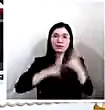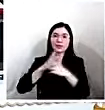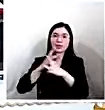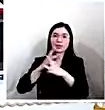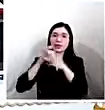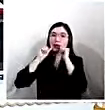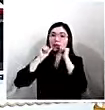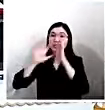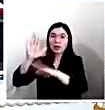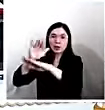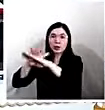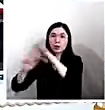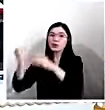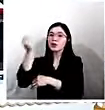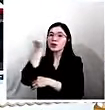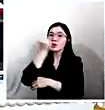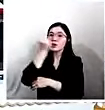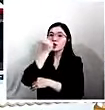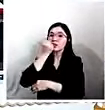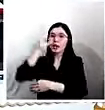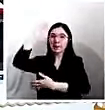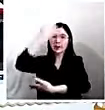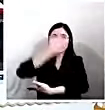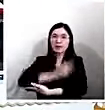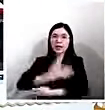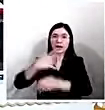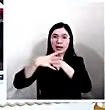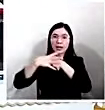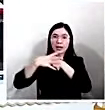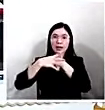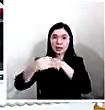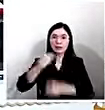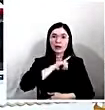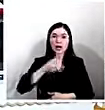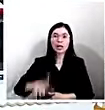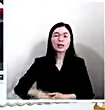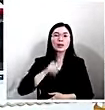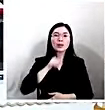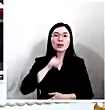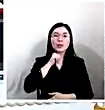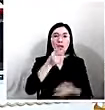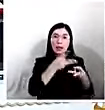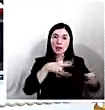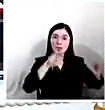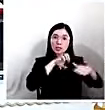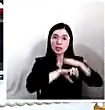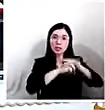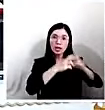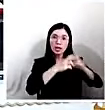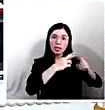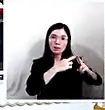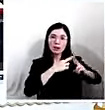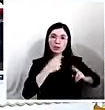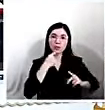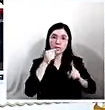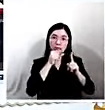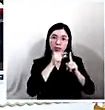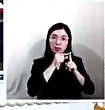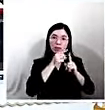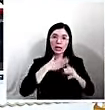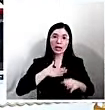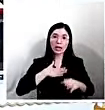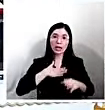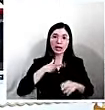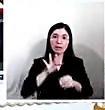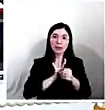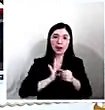to the supper of the Lamb. Lord, I am not worthy that thou shouldest enter under my roof, but I will say the word and my